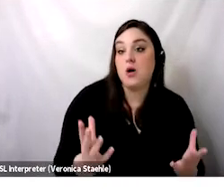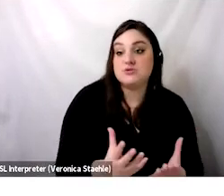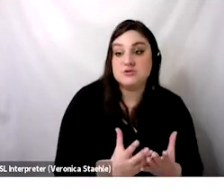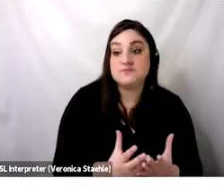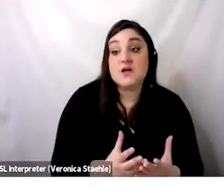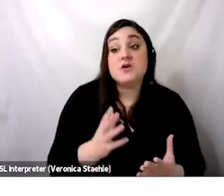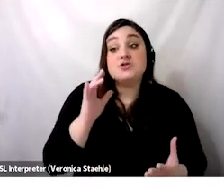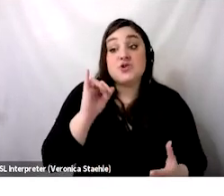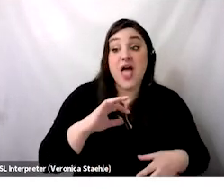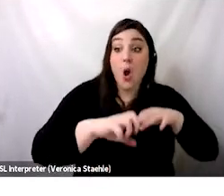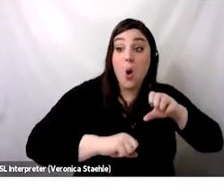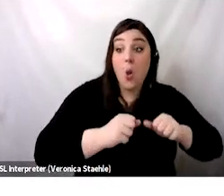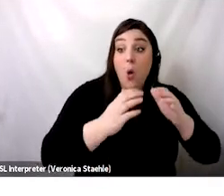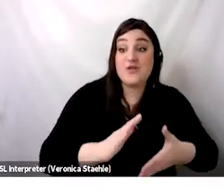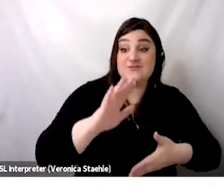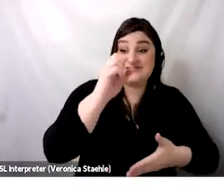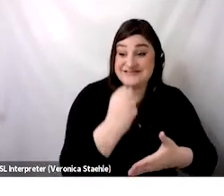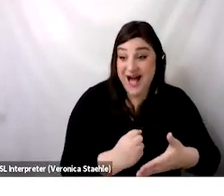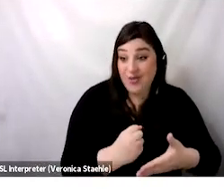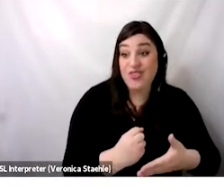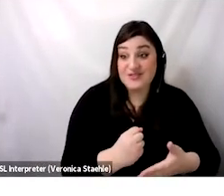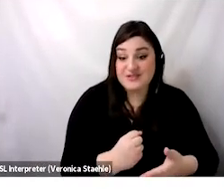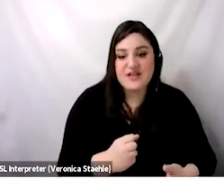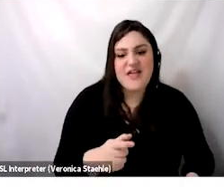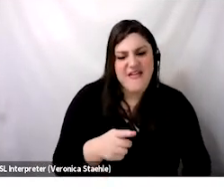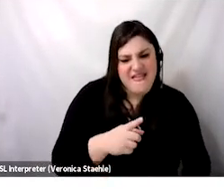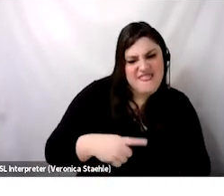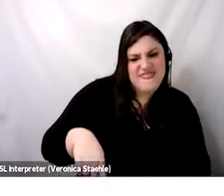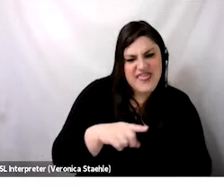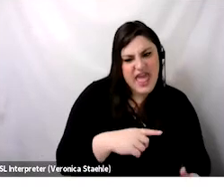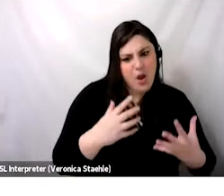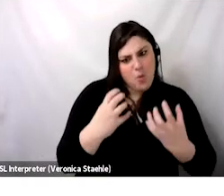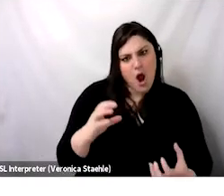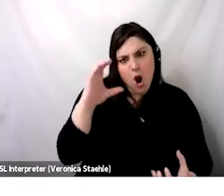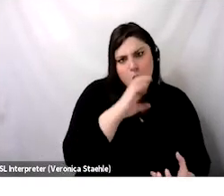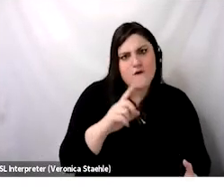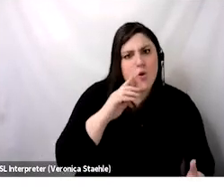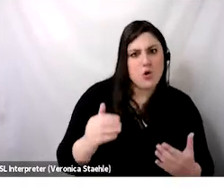new cash crop, but couldn't understand how to use rice.